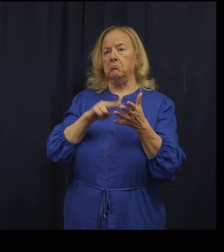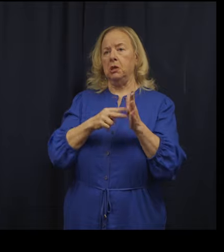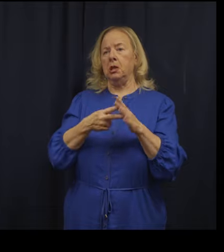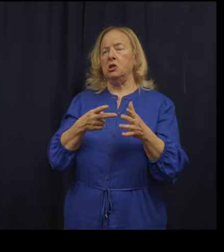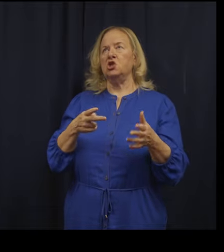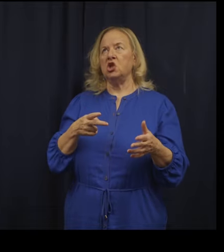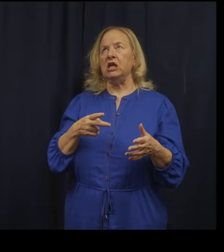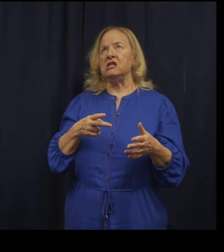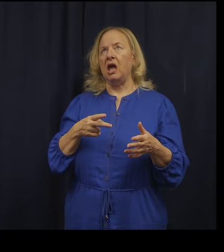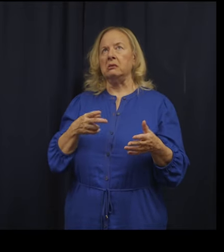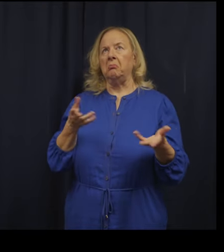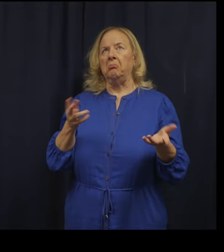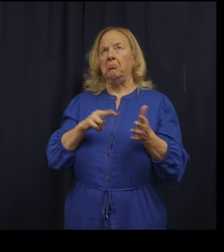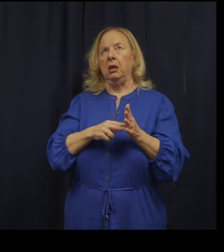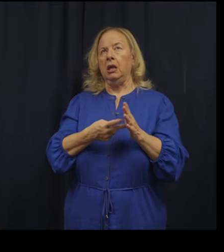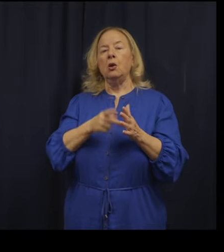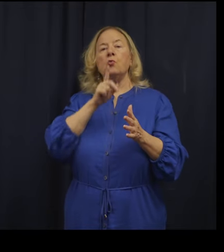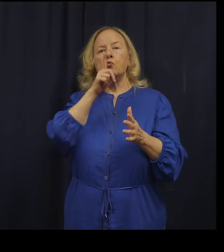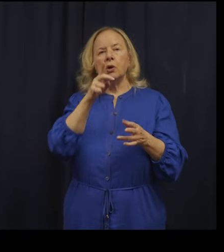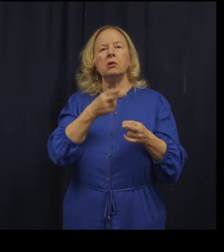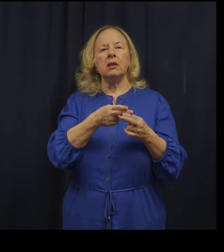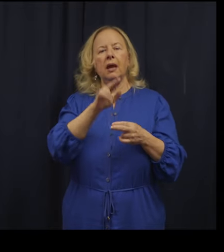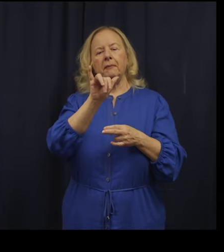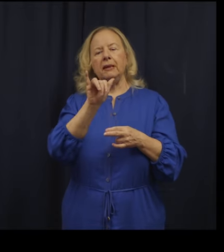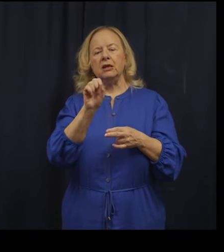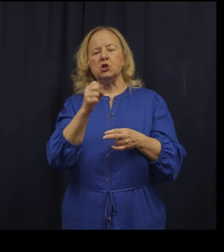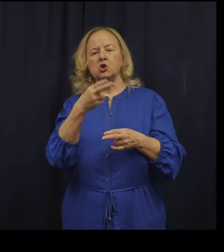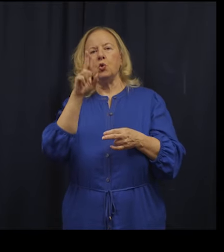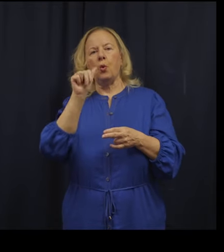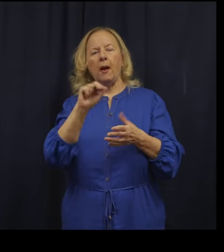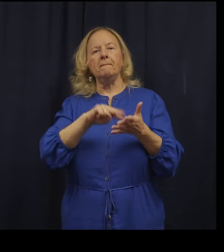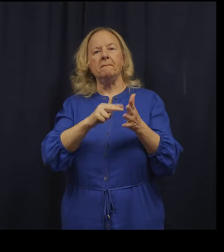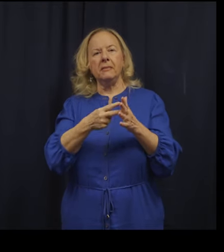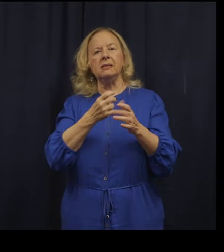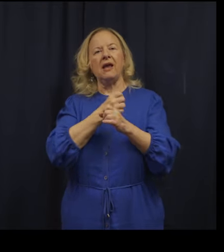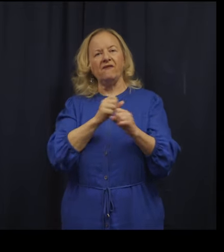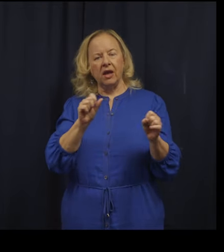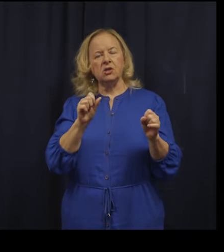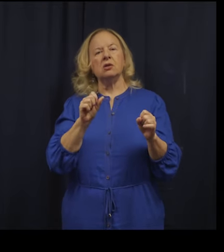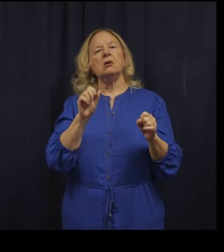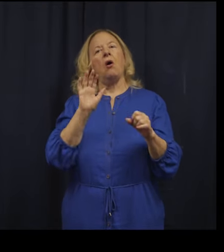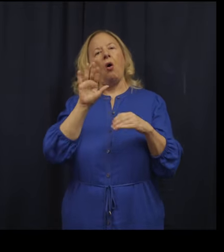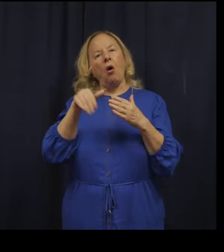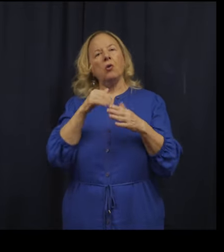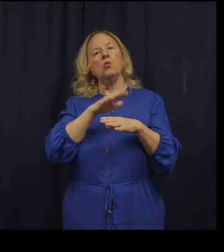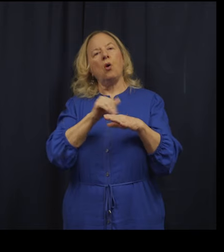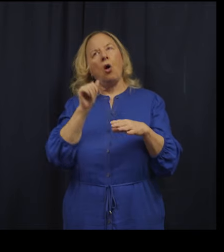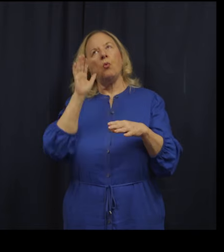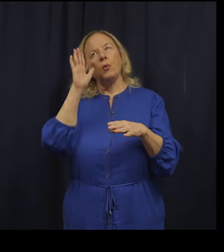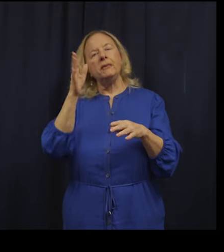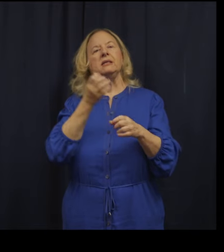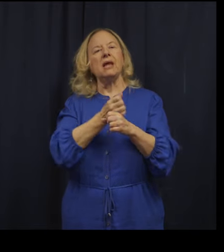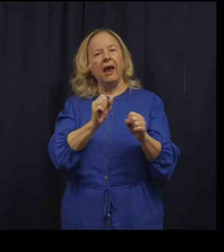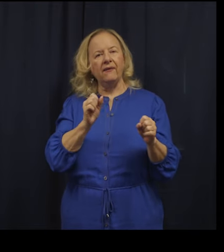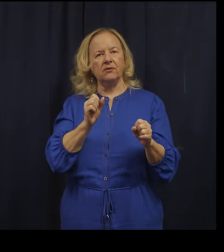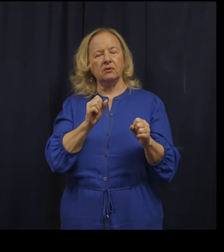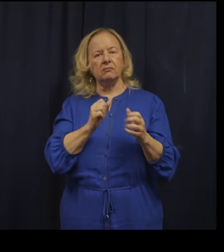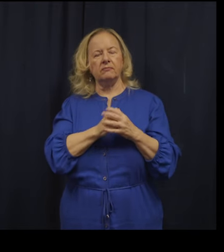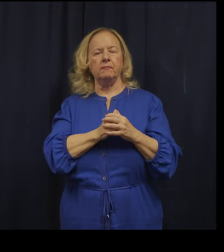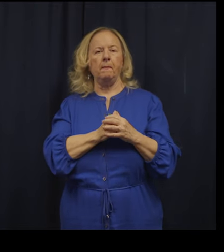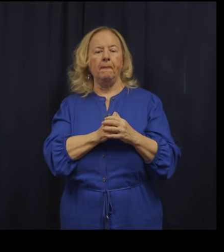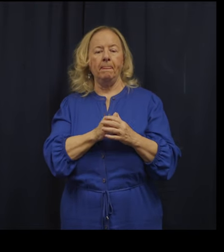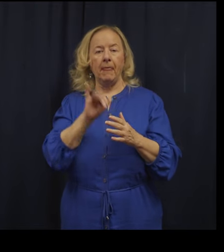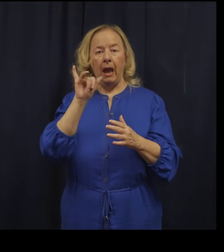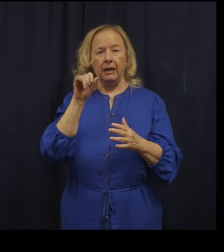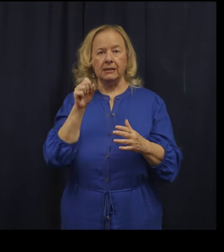anything. Okay, but his real name, Yeshua, means salvation, and all who call upon him will be saved. Look